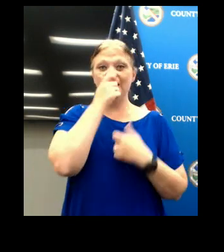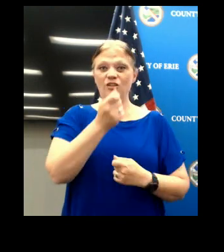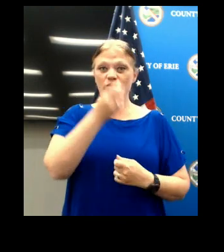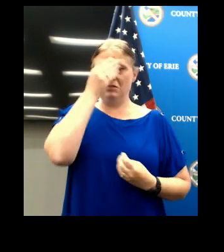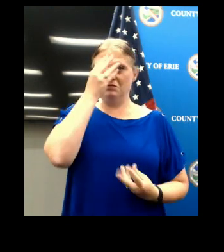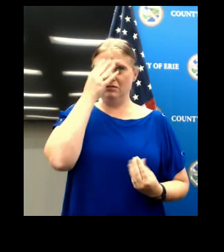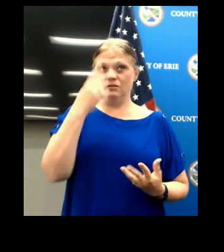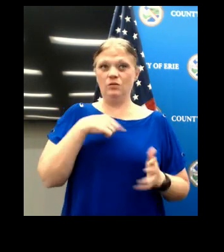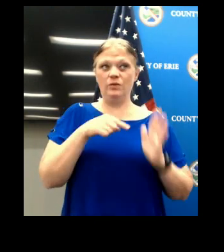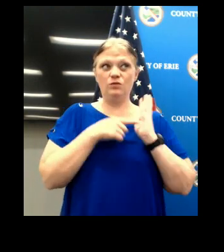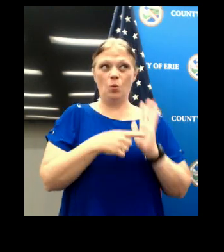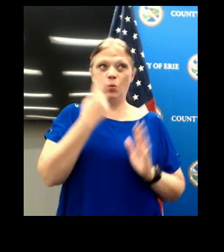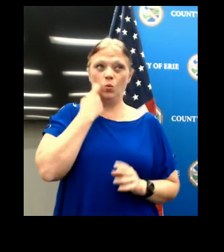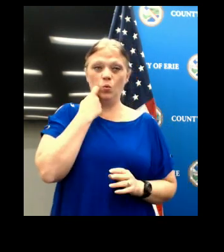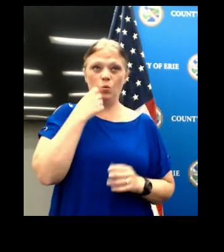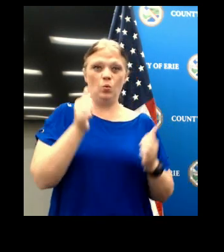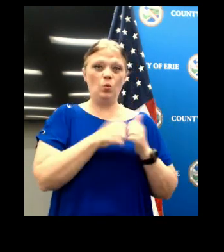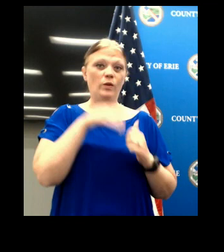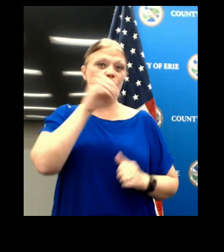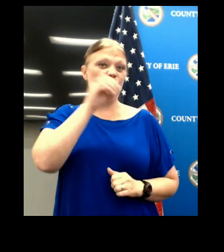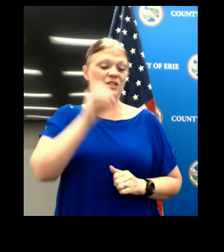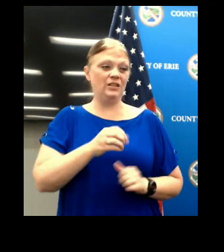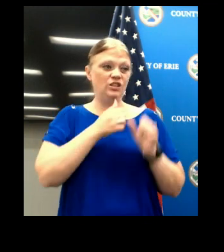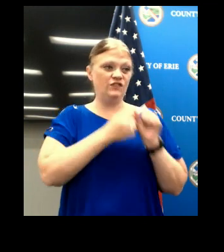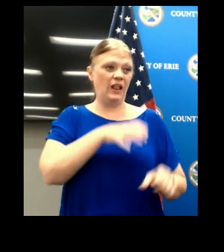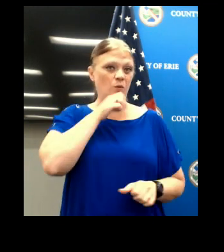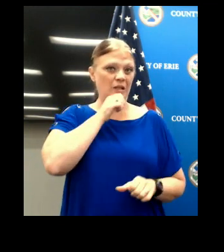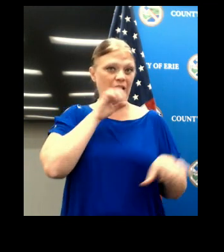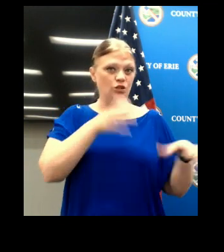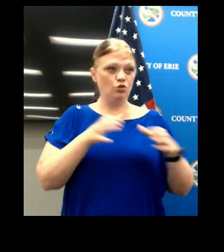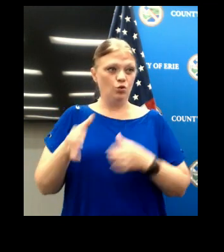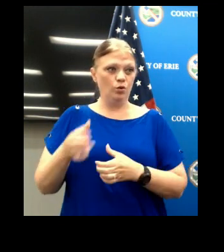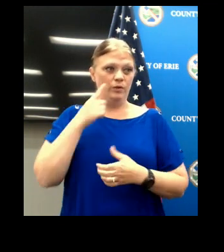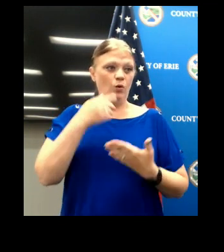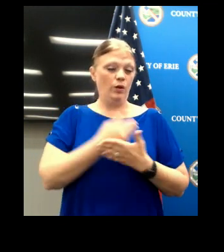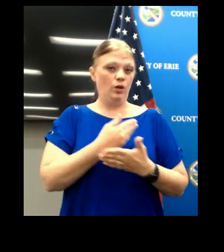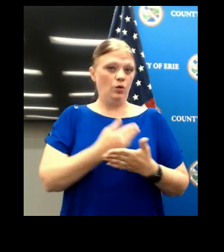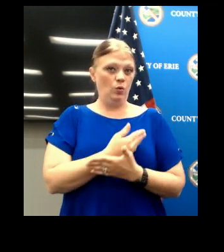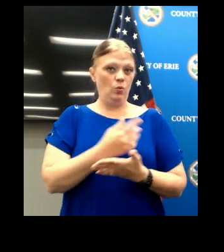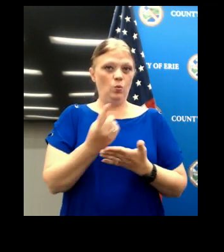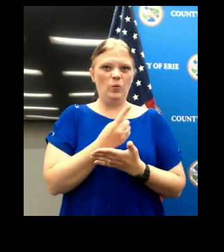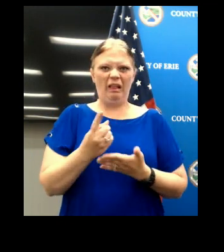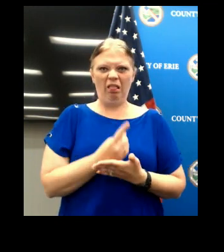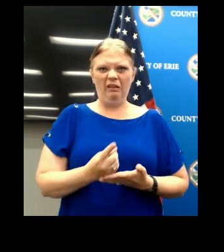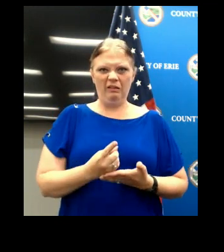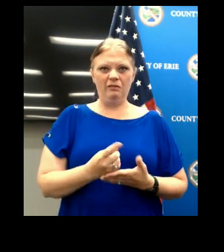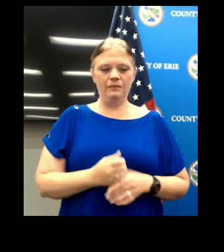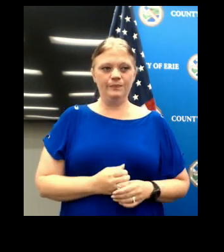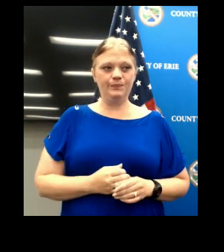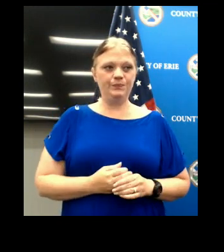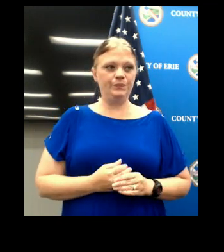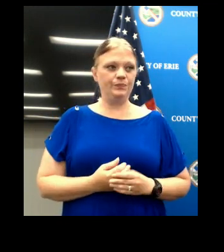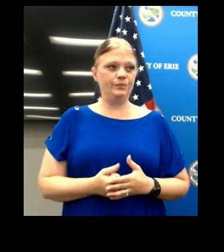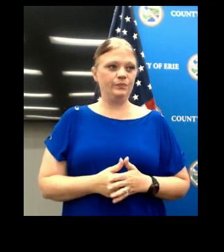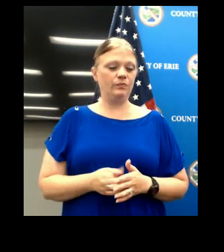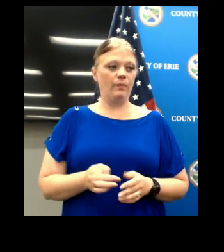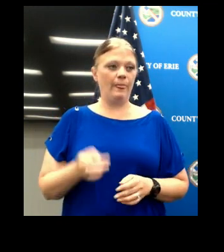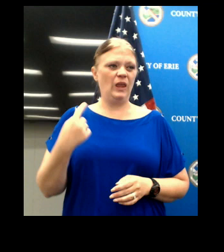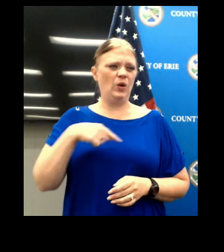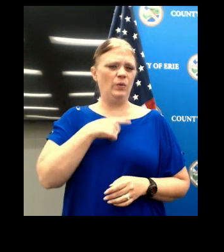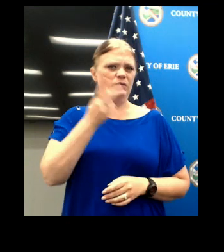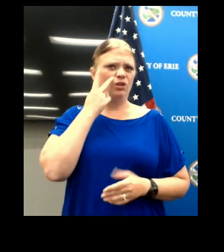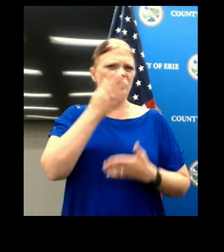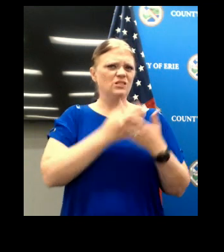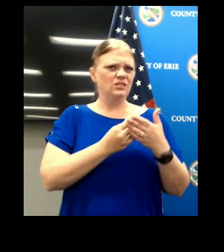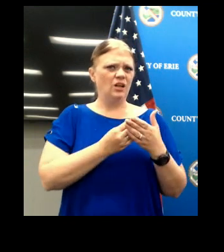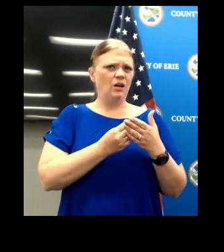showing this lately, with regards to the percentages by age group for the new cases on a weekly basis. We were seeing some growth in the